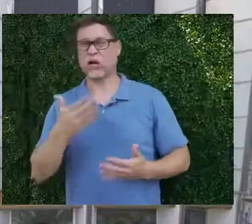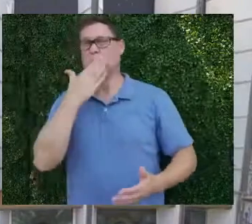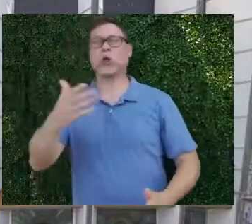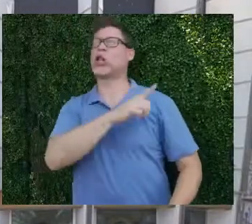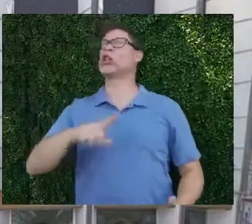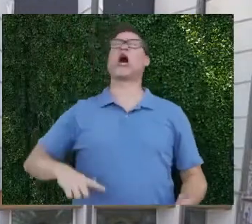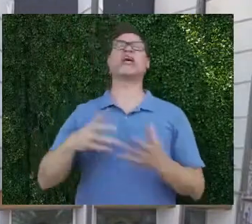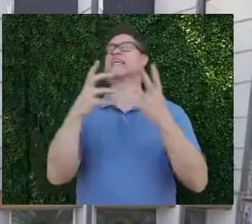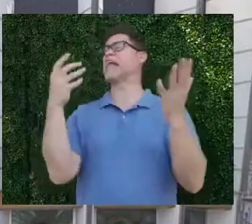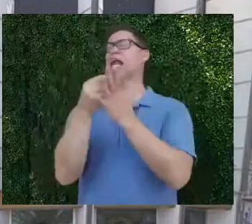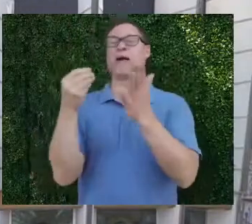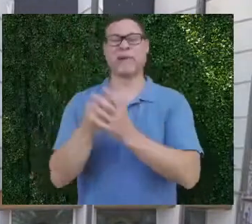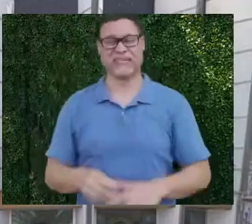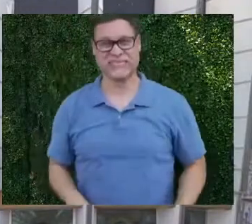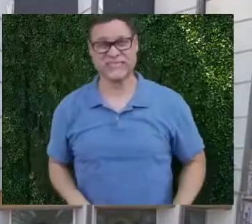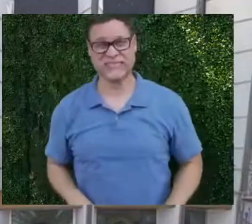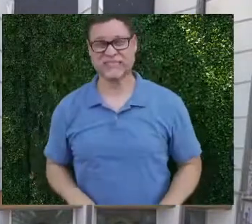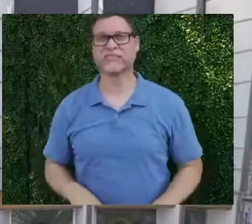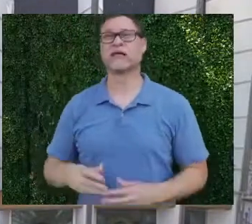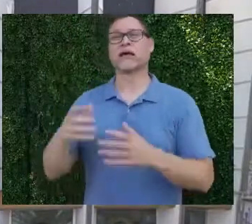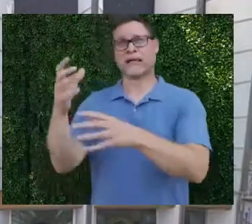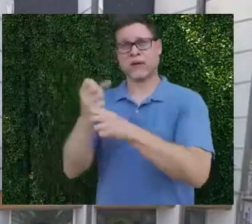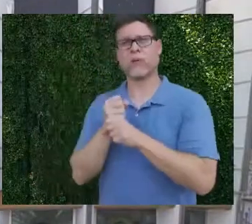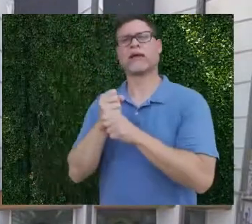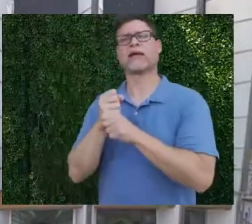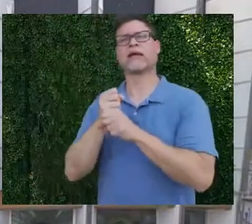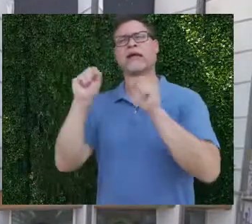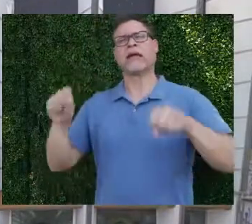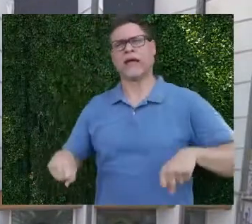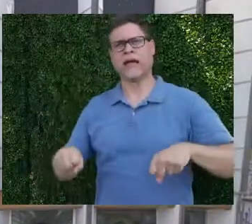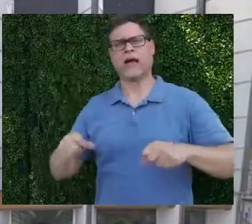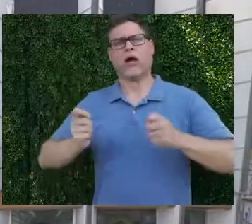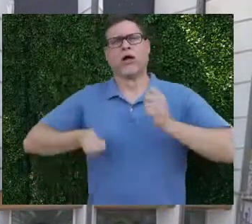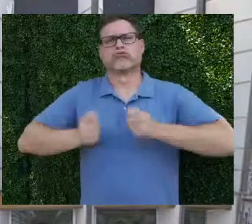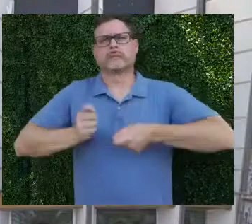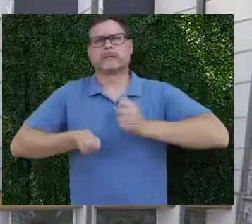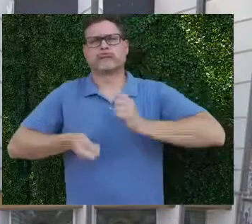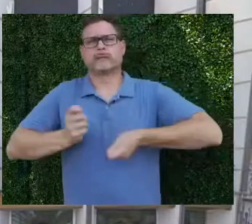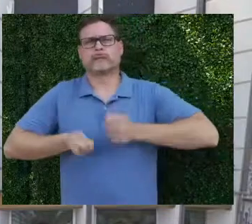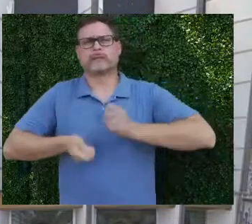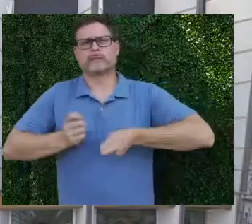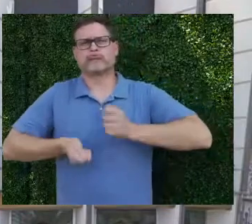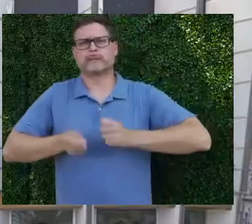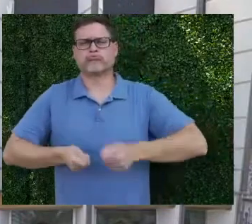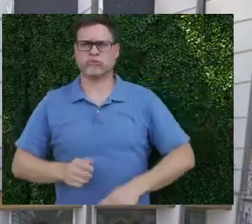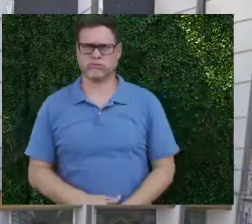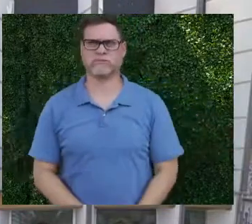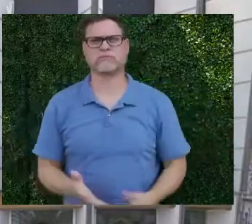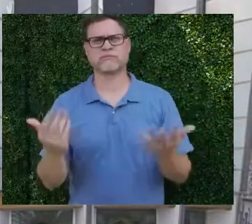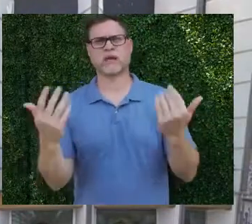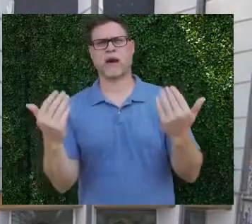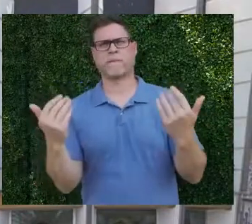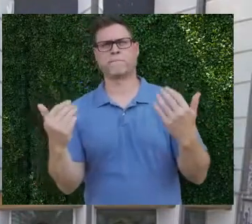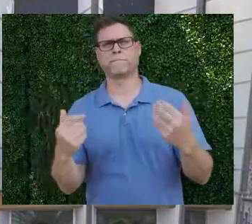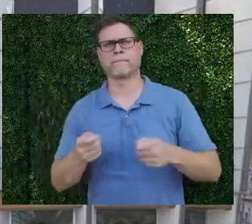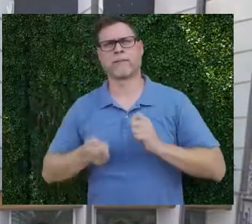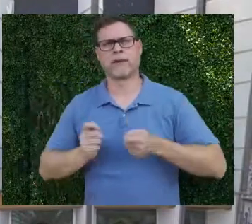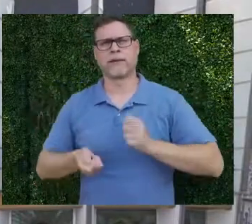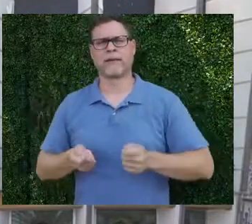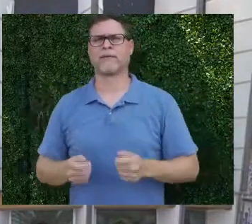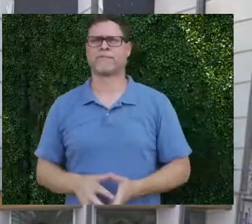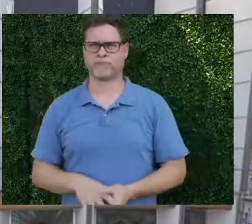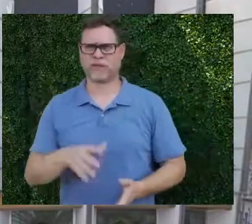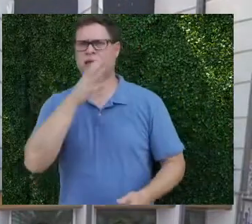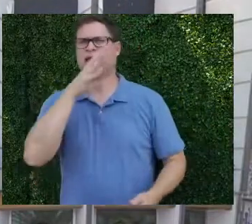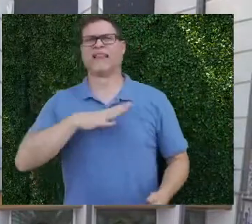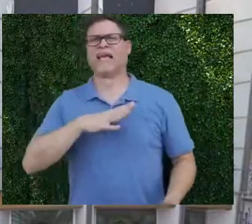lot of money. That's a lot of money. Okay, can we get a drum roll like a Come on, give me This is something. Come on, give me something. Ladies